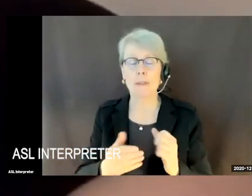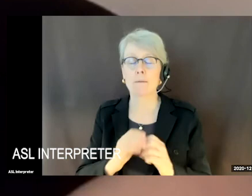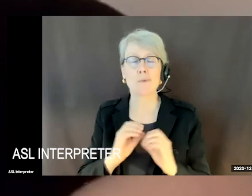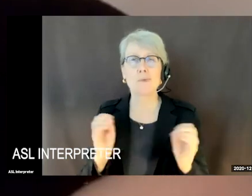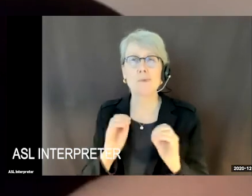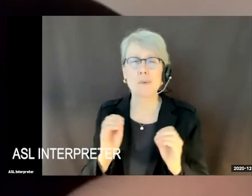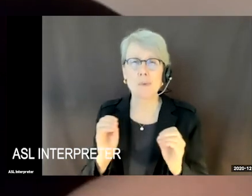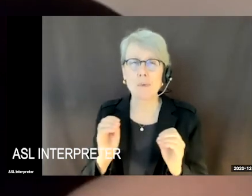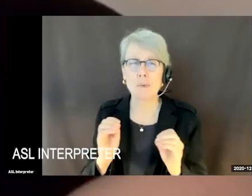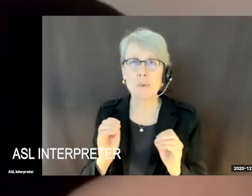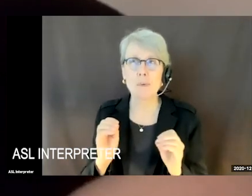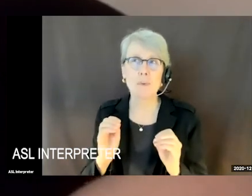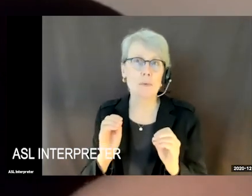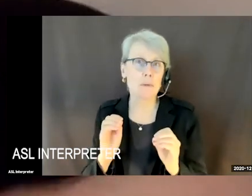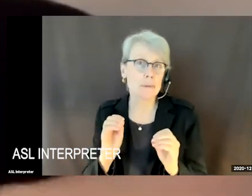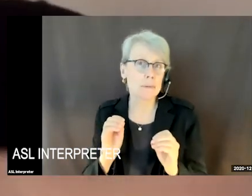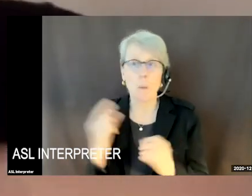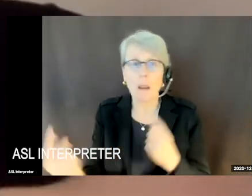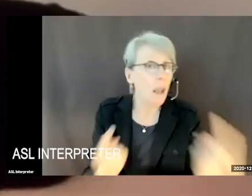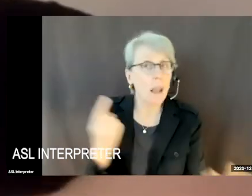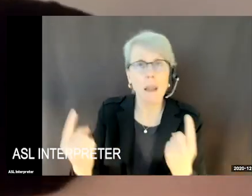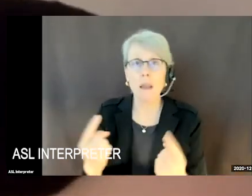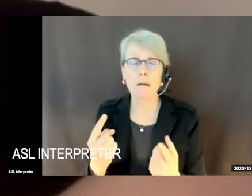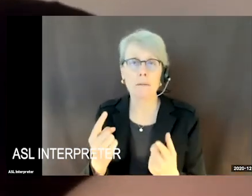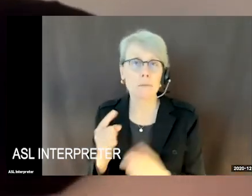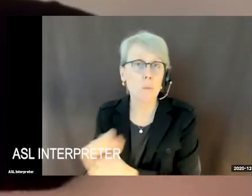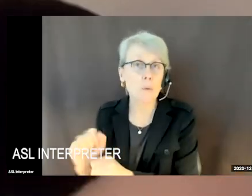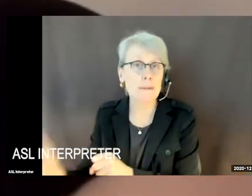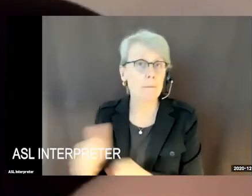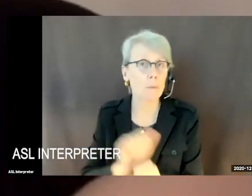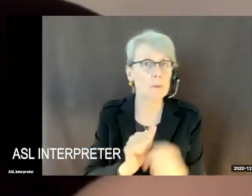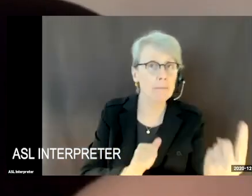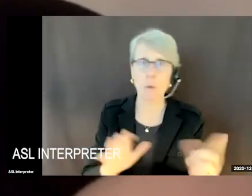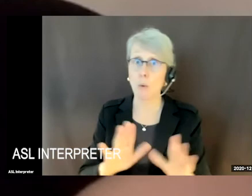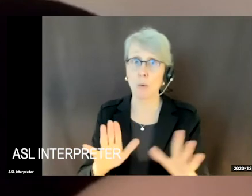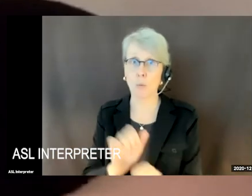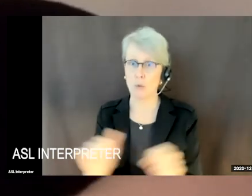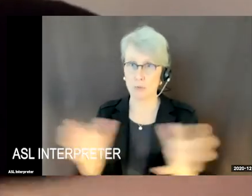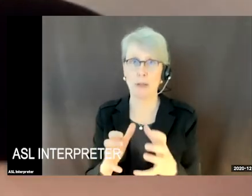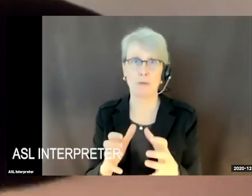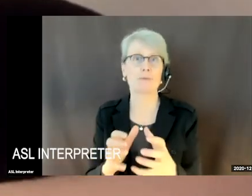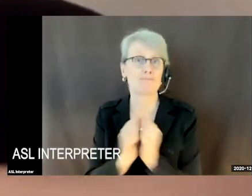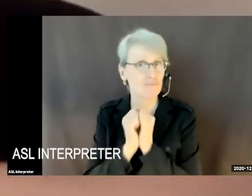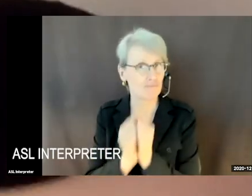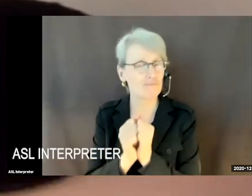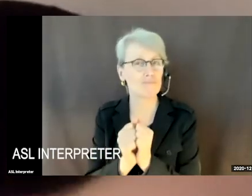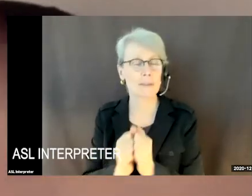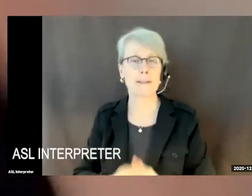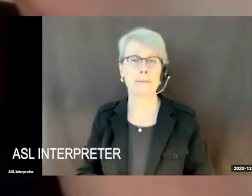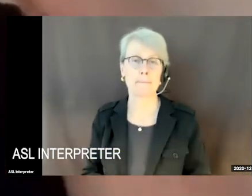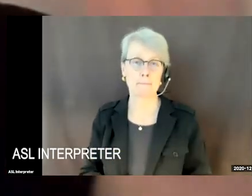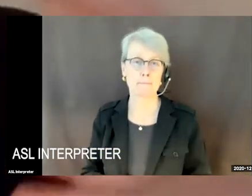Nunavut and the people of Nunavut are very community oriented. So no one does anything as an individual. It's